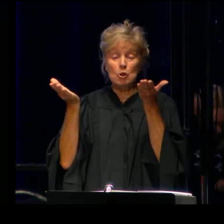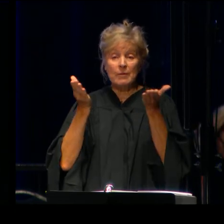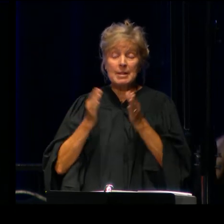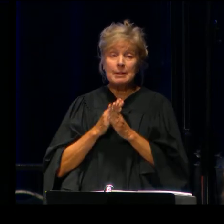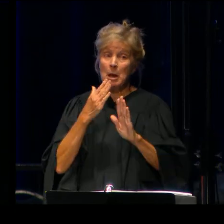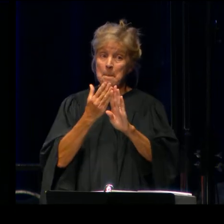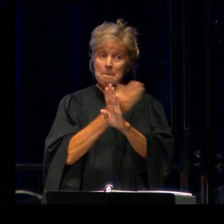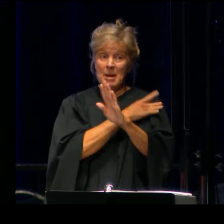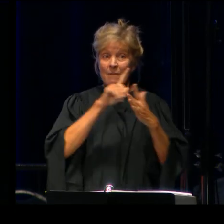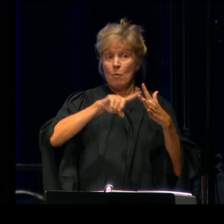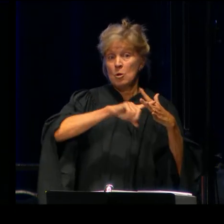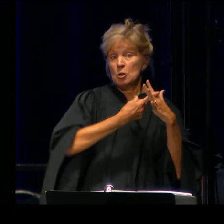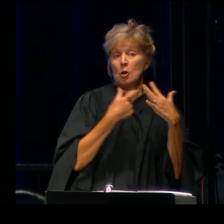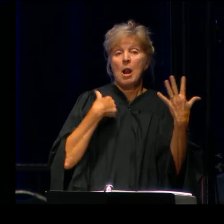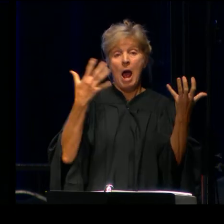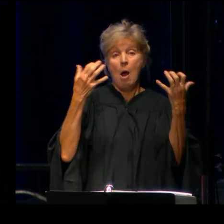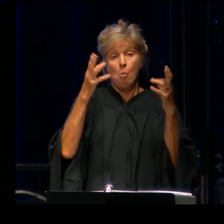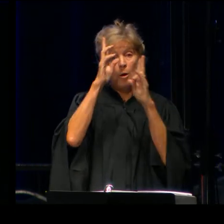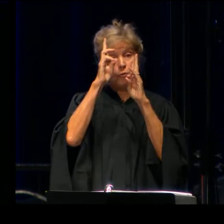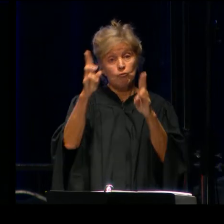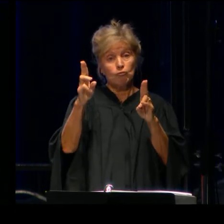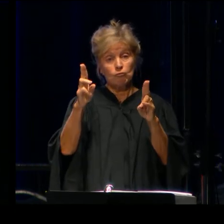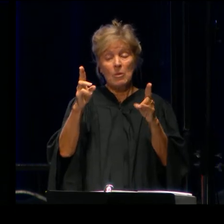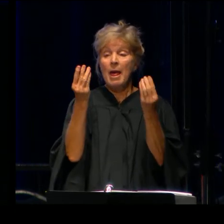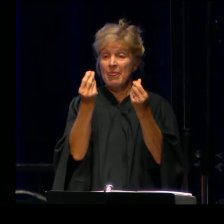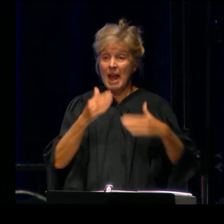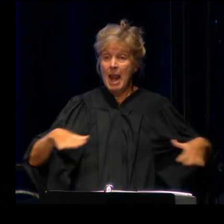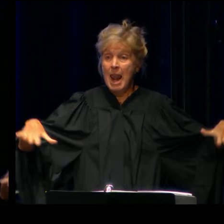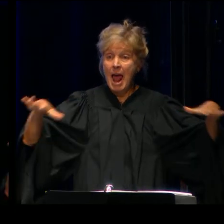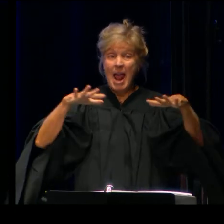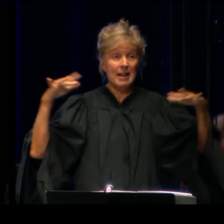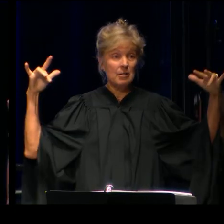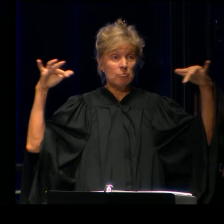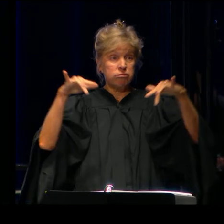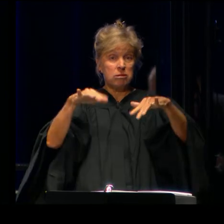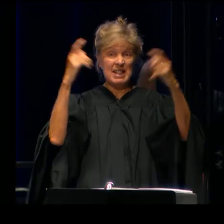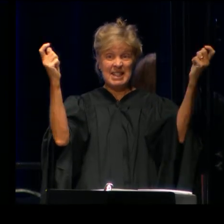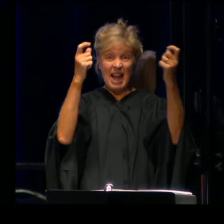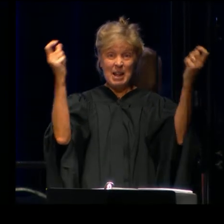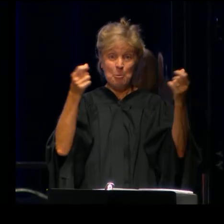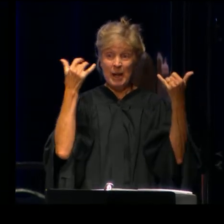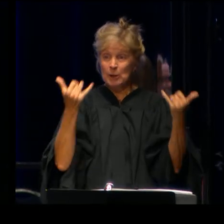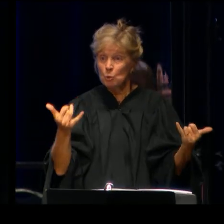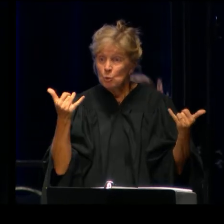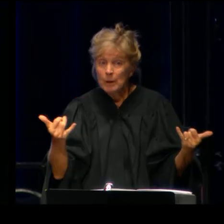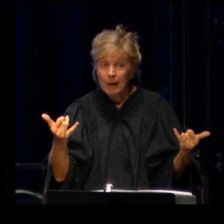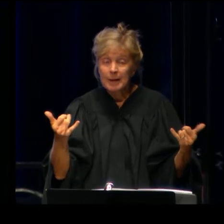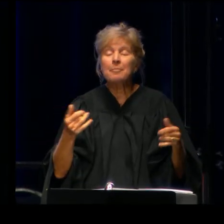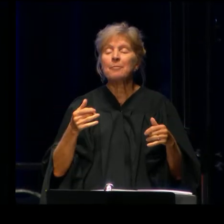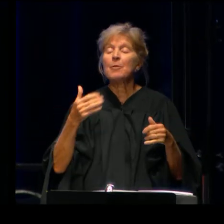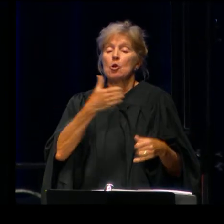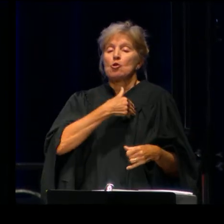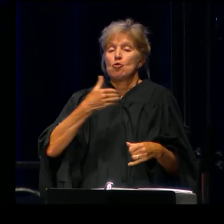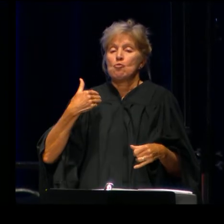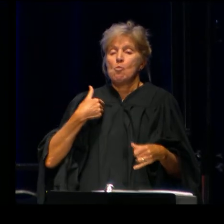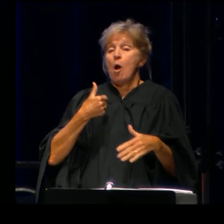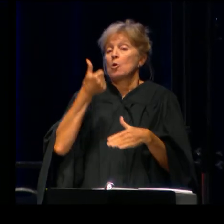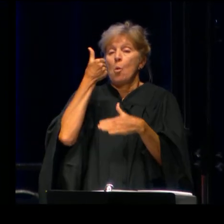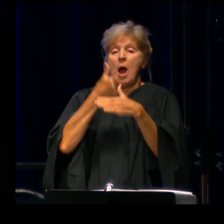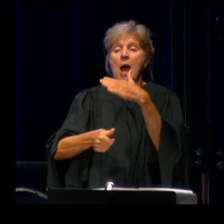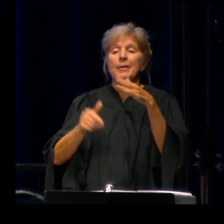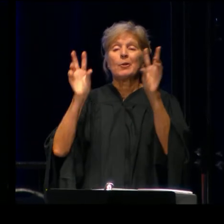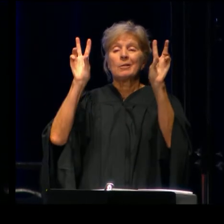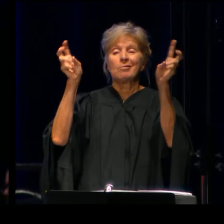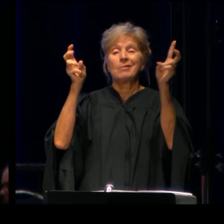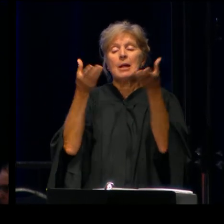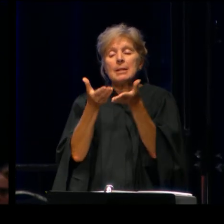Before we begin, I would like to acknowledge the land that we're celebrating on today. Toronto is in the Dish